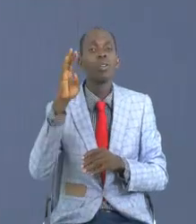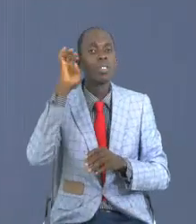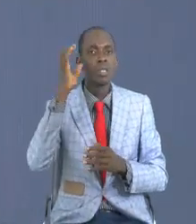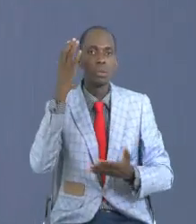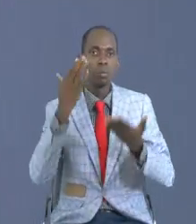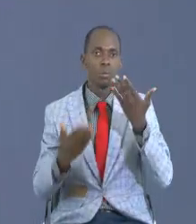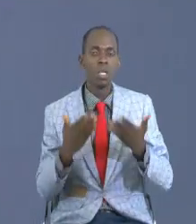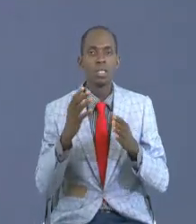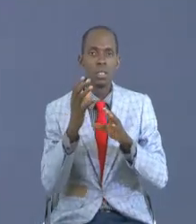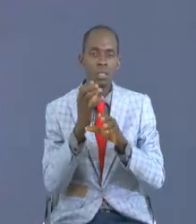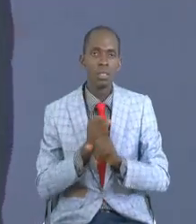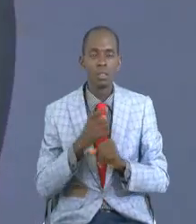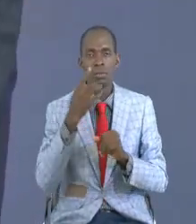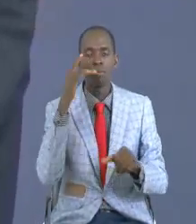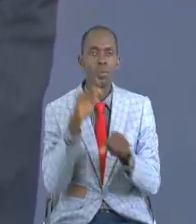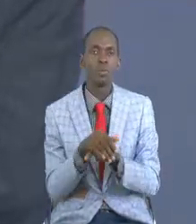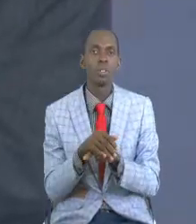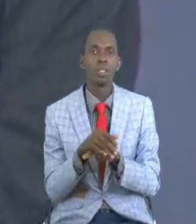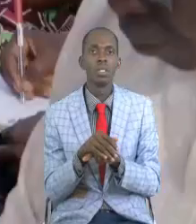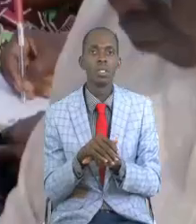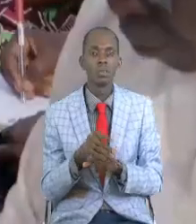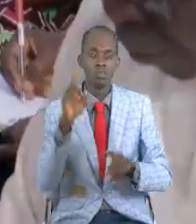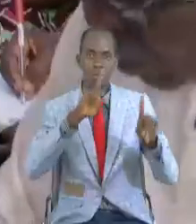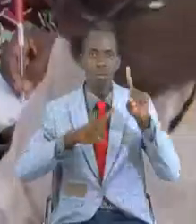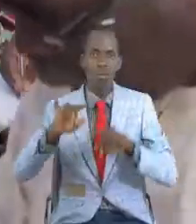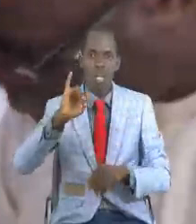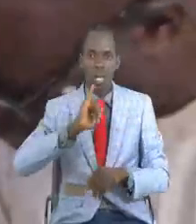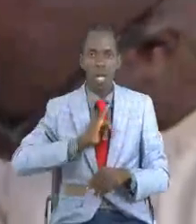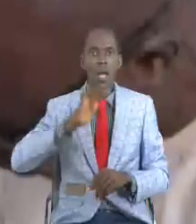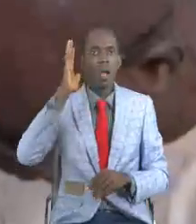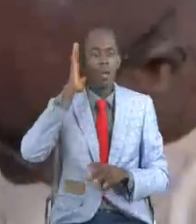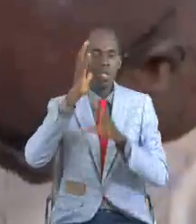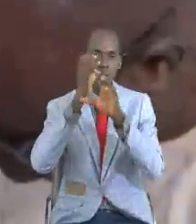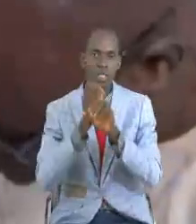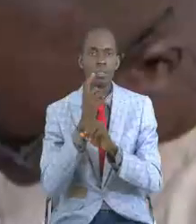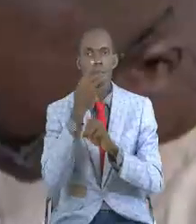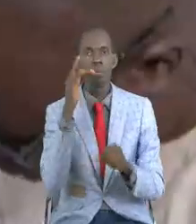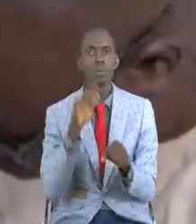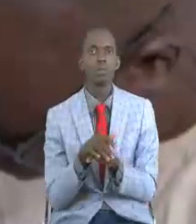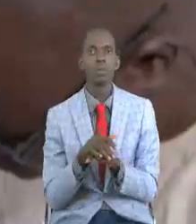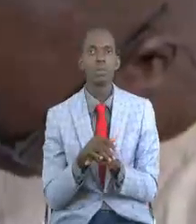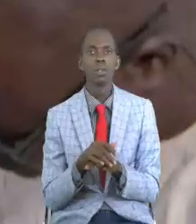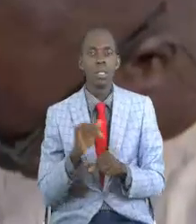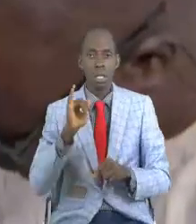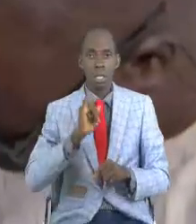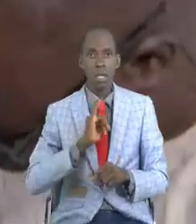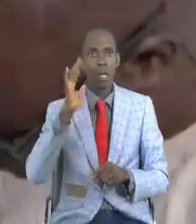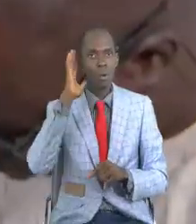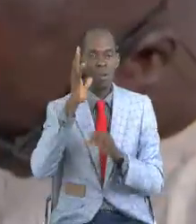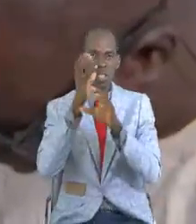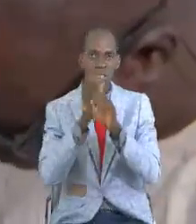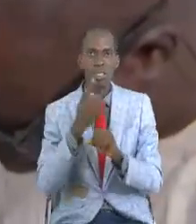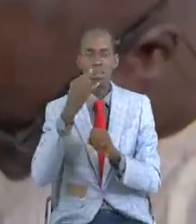the promise. I will receive the promise. I will receive the